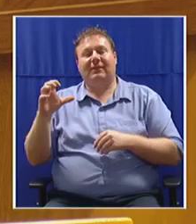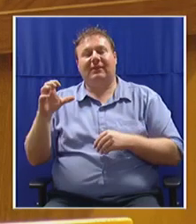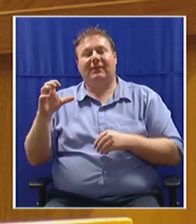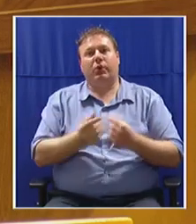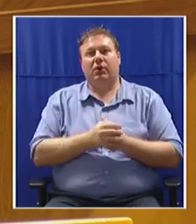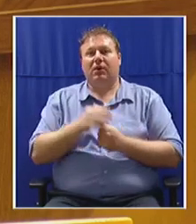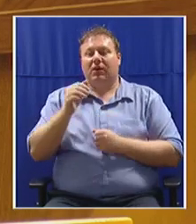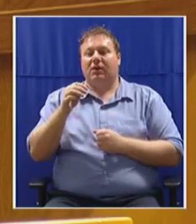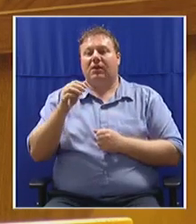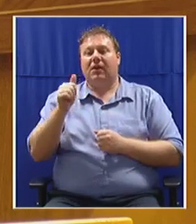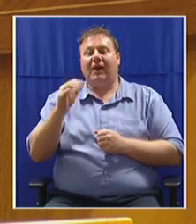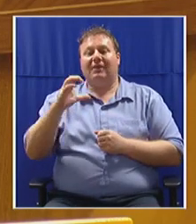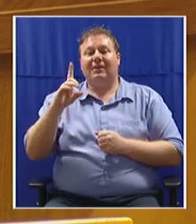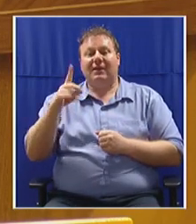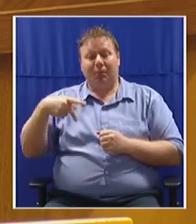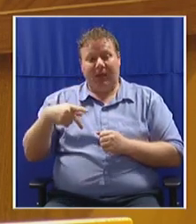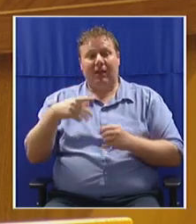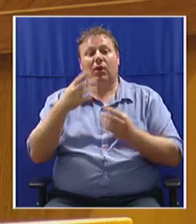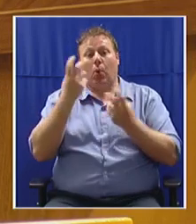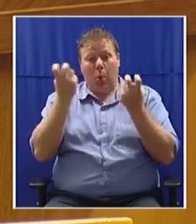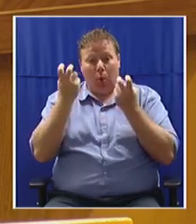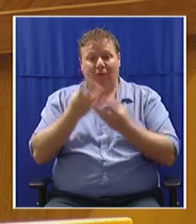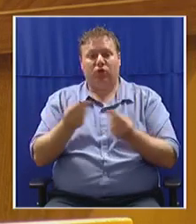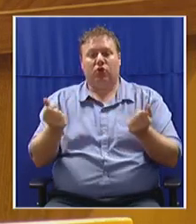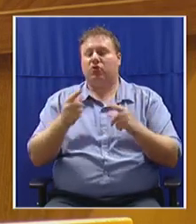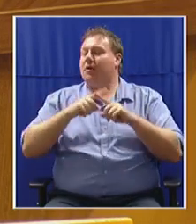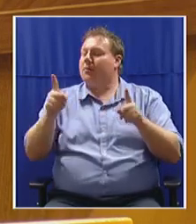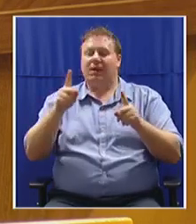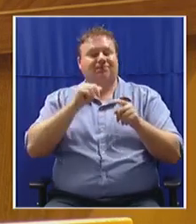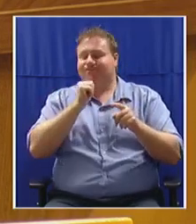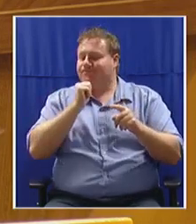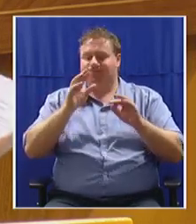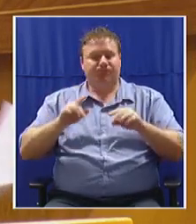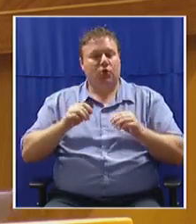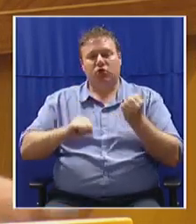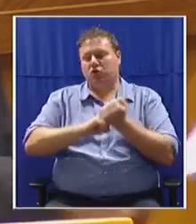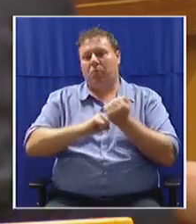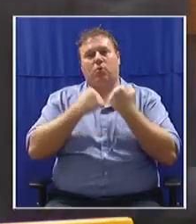committed to find solutions, we cannot support this motion. I thank you.